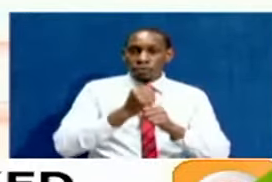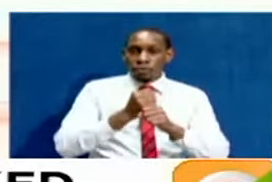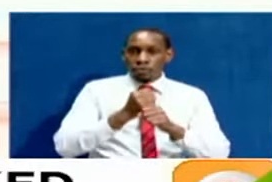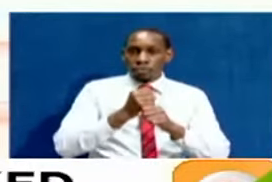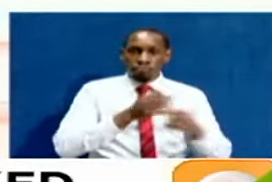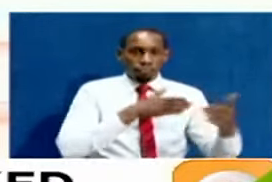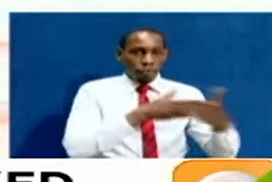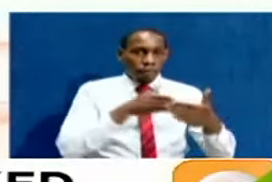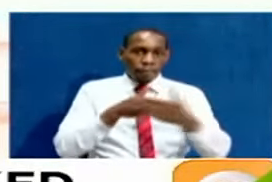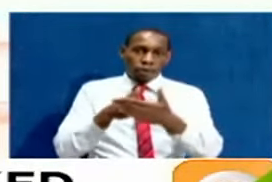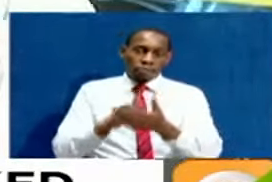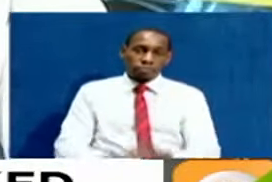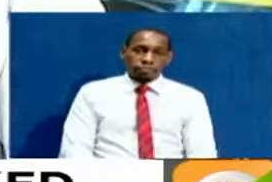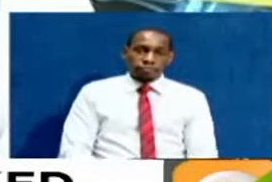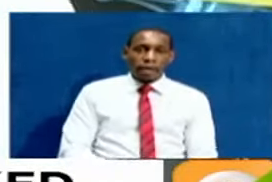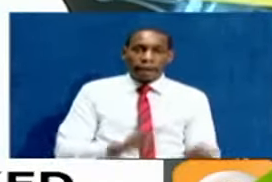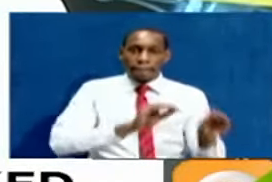down.